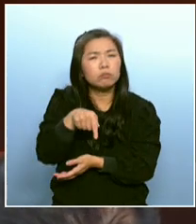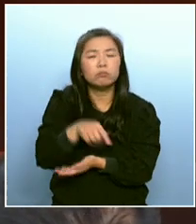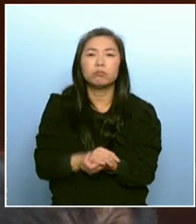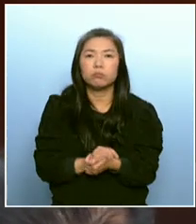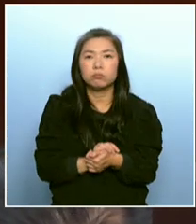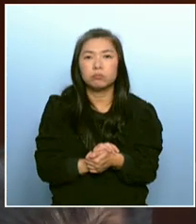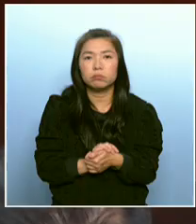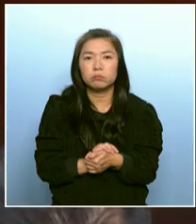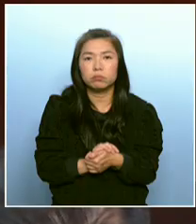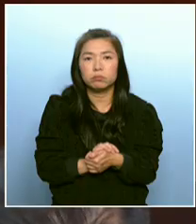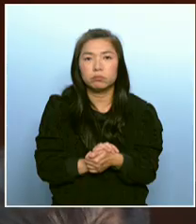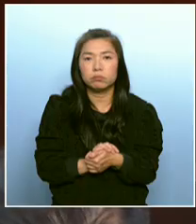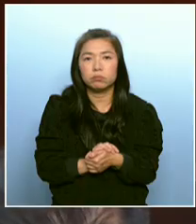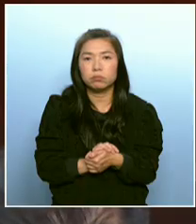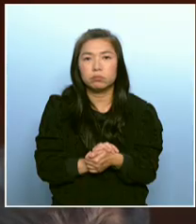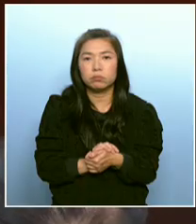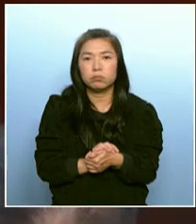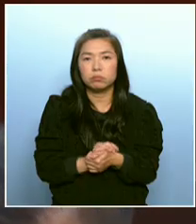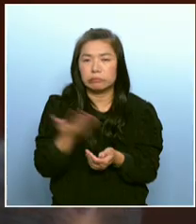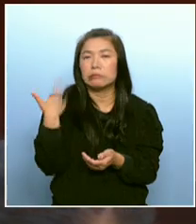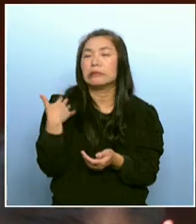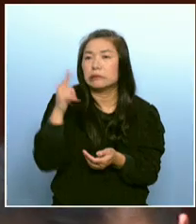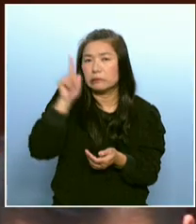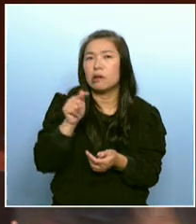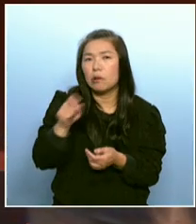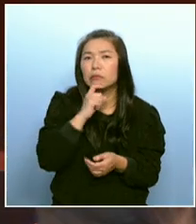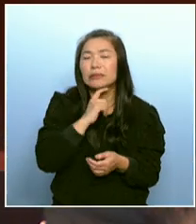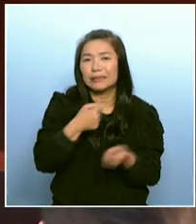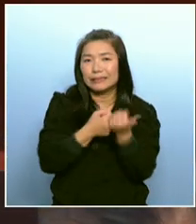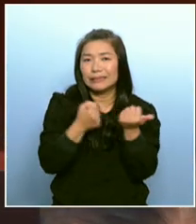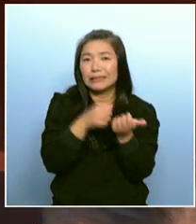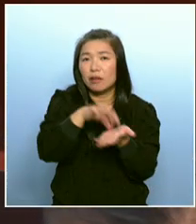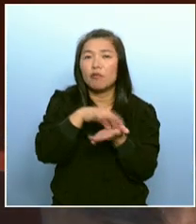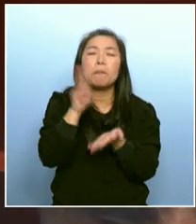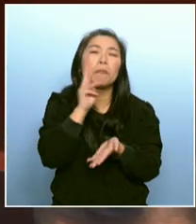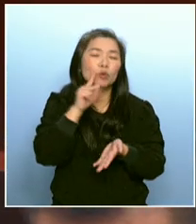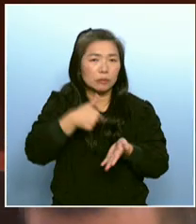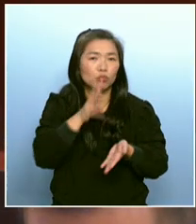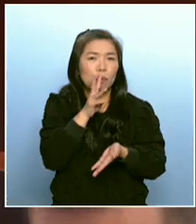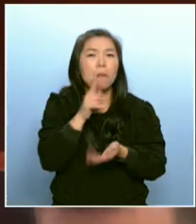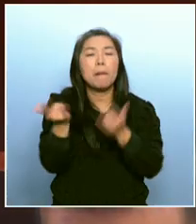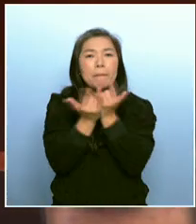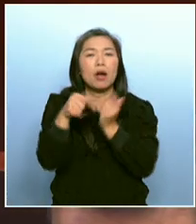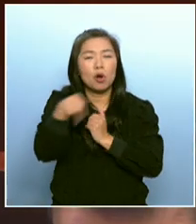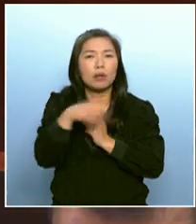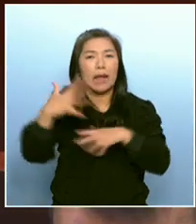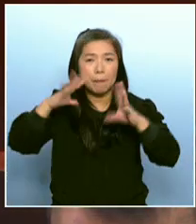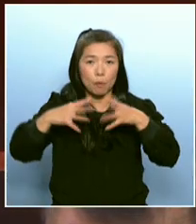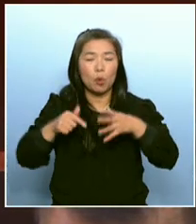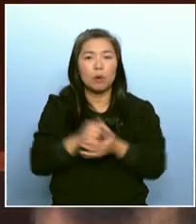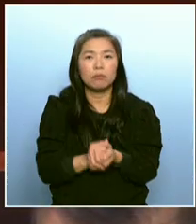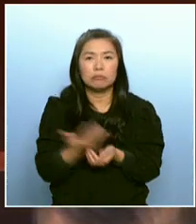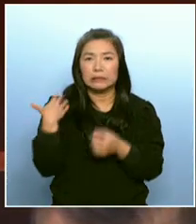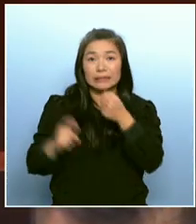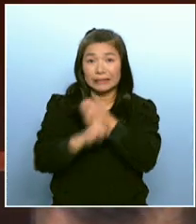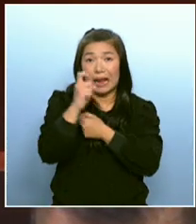14 schools will be out of the program. What is the consideration behind for districts like